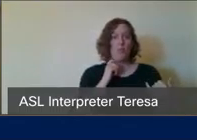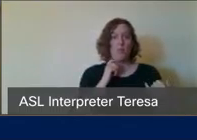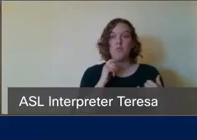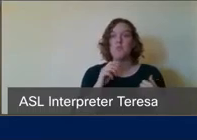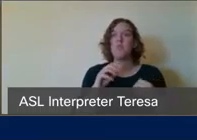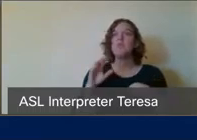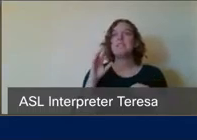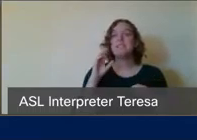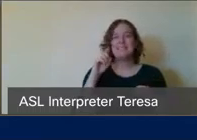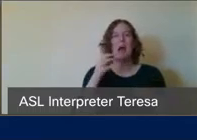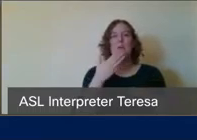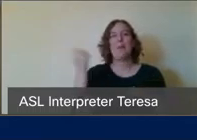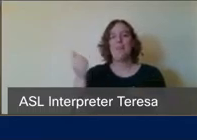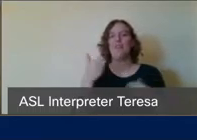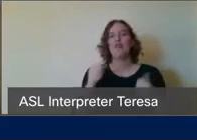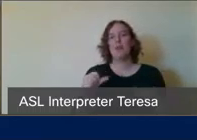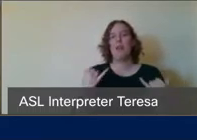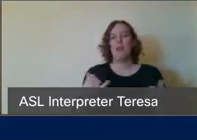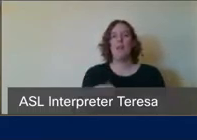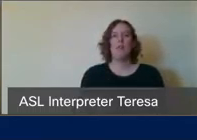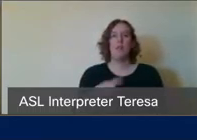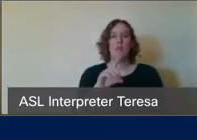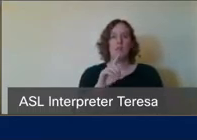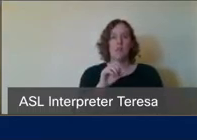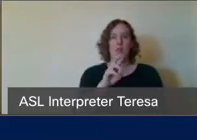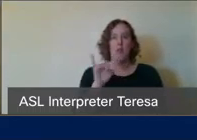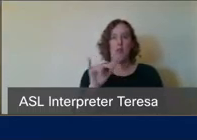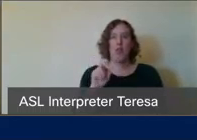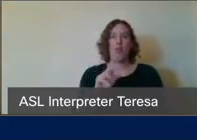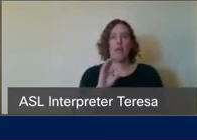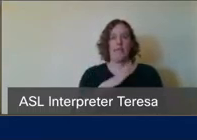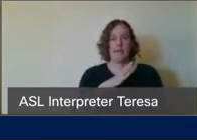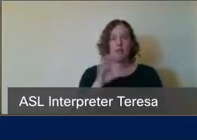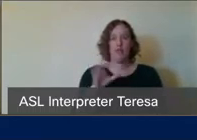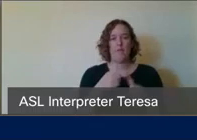Sounded much better. Try now. Okay, let me do this from my phone.